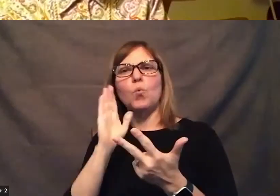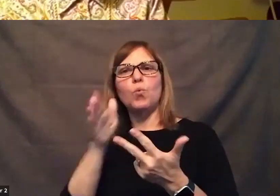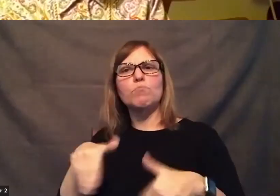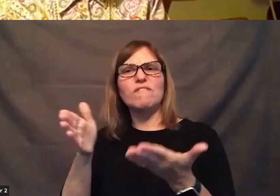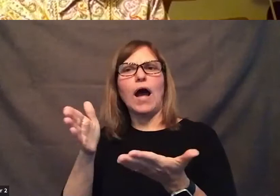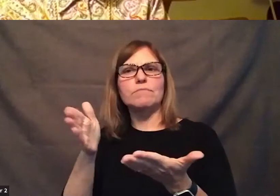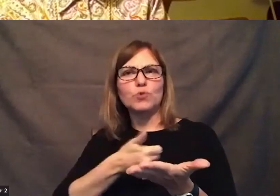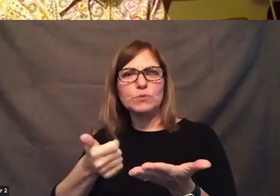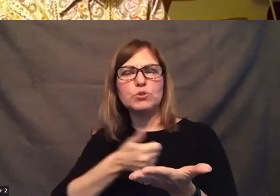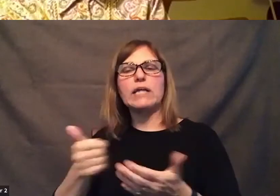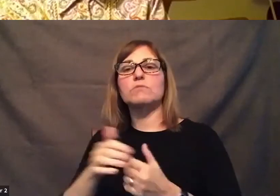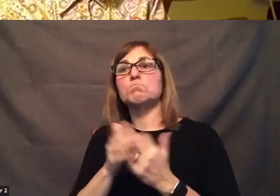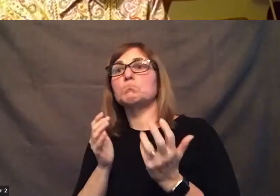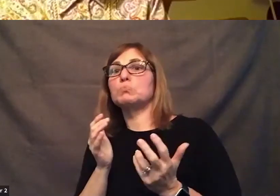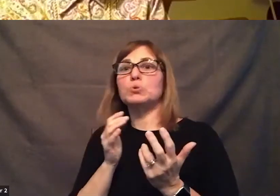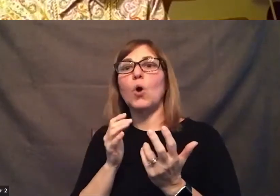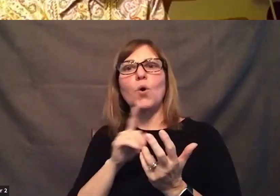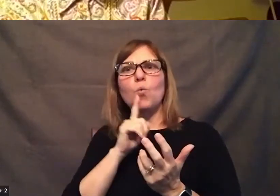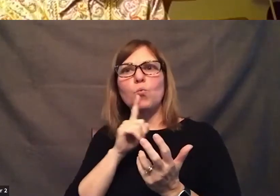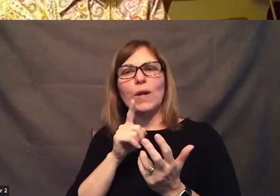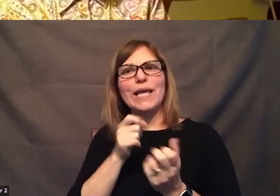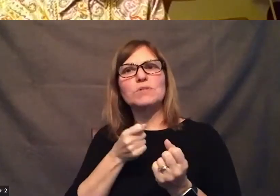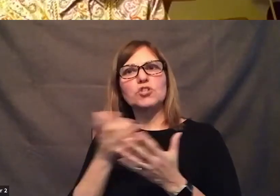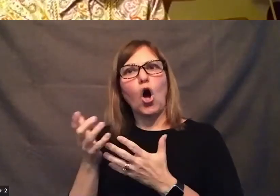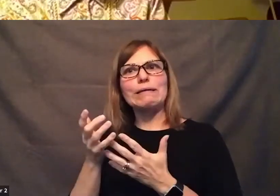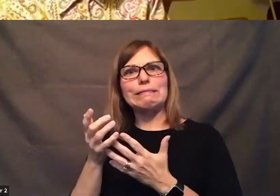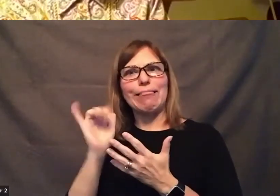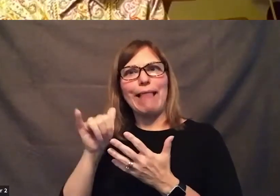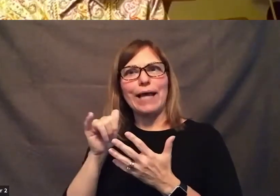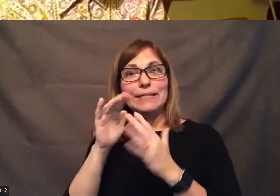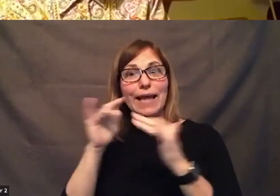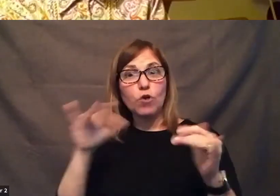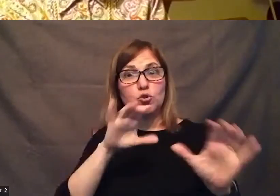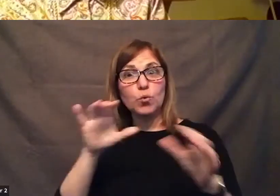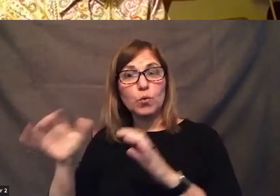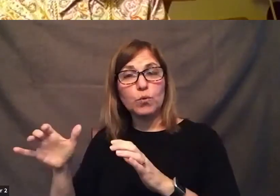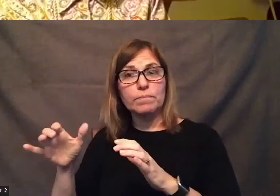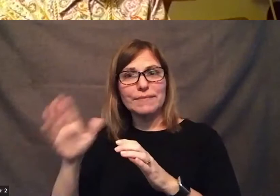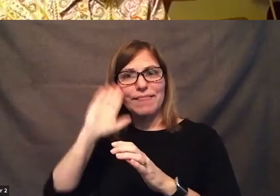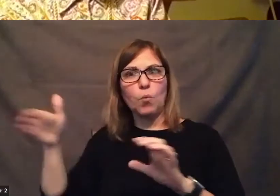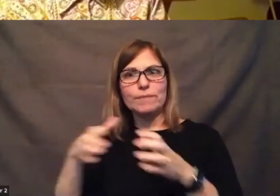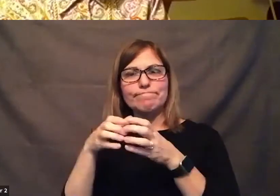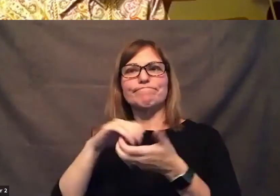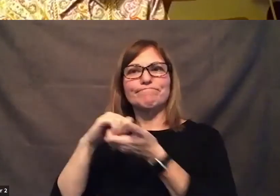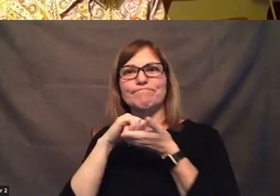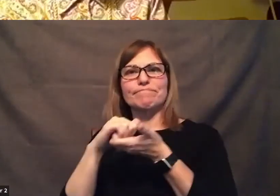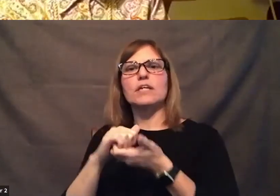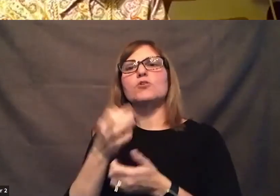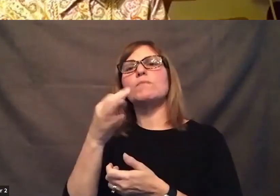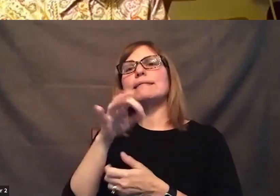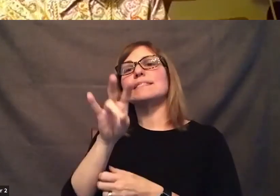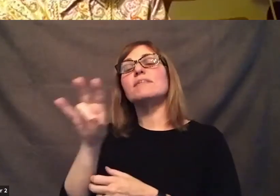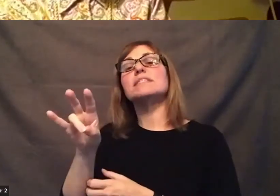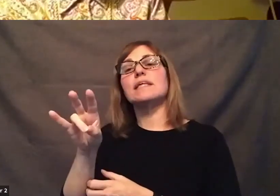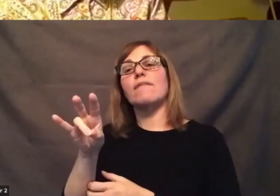So in a way, it was bringing a lot of diverse entities together. In 1977, then, that